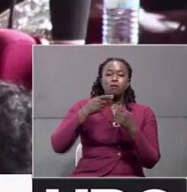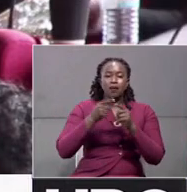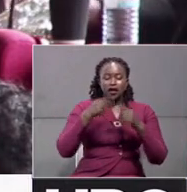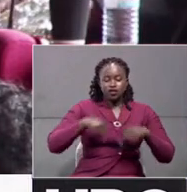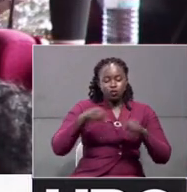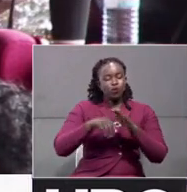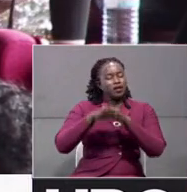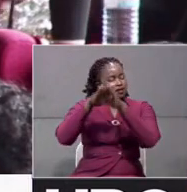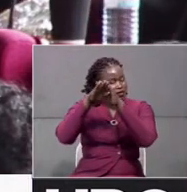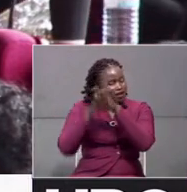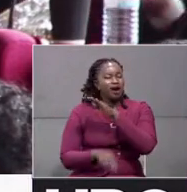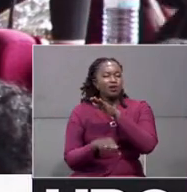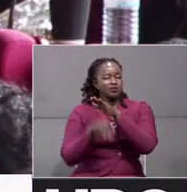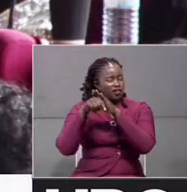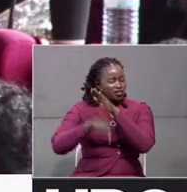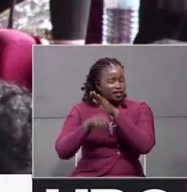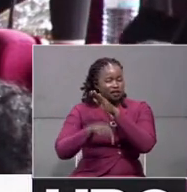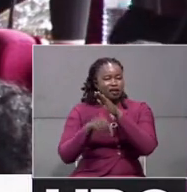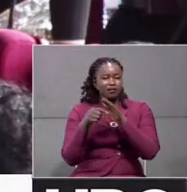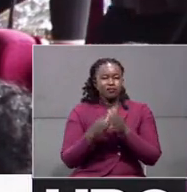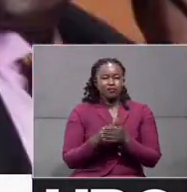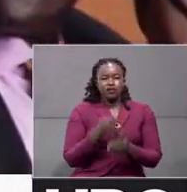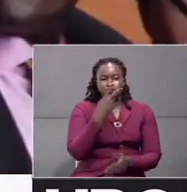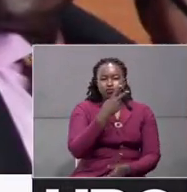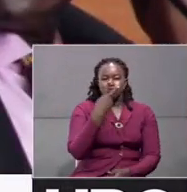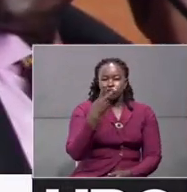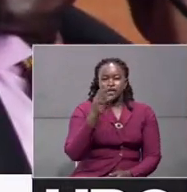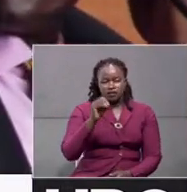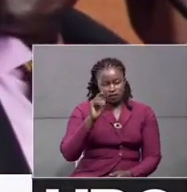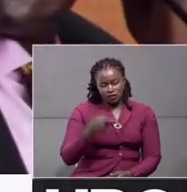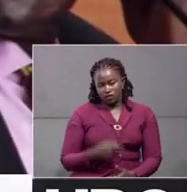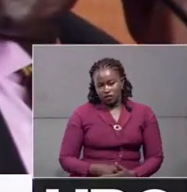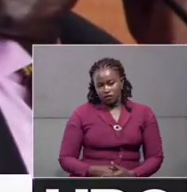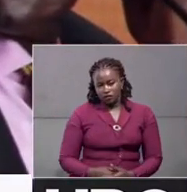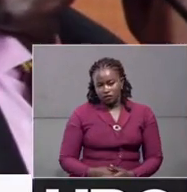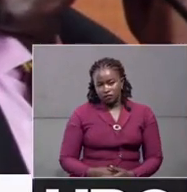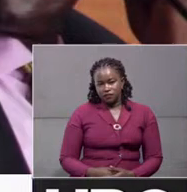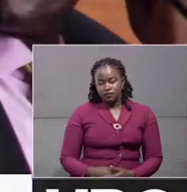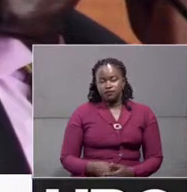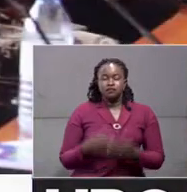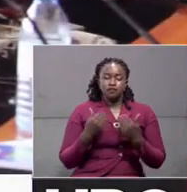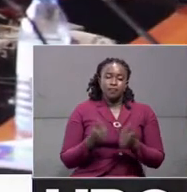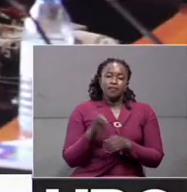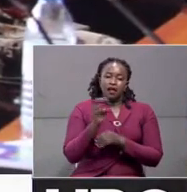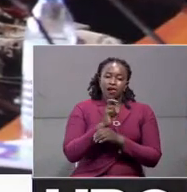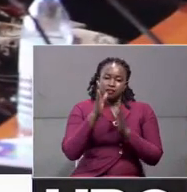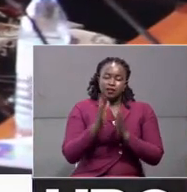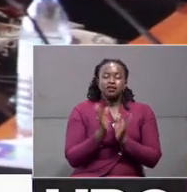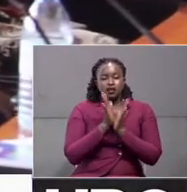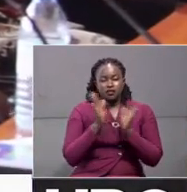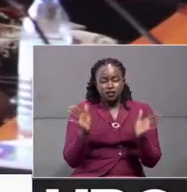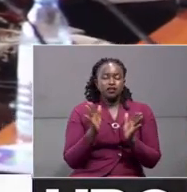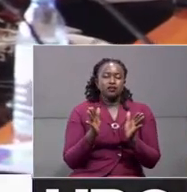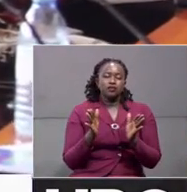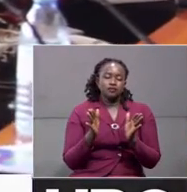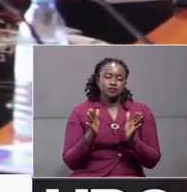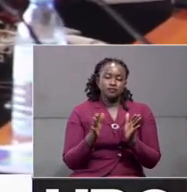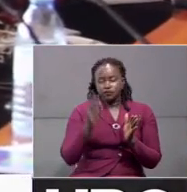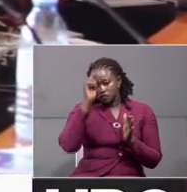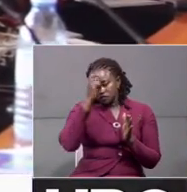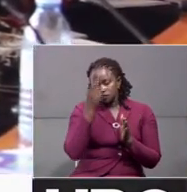down there, 220. The Inspector General of Government, Betty Kamya, promised to lobby for the